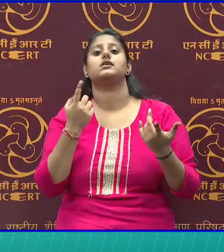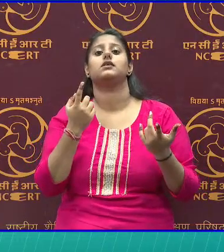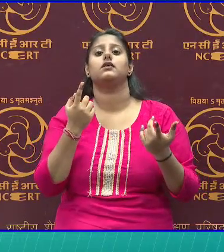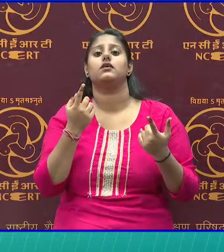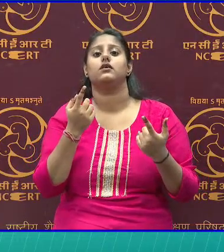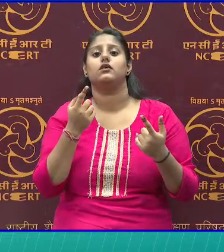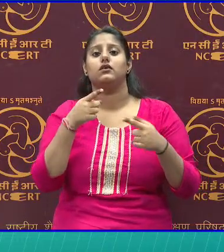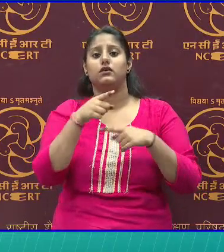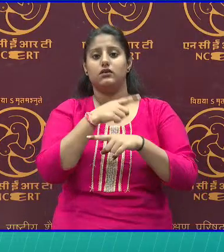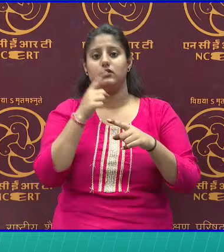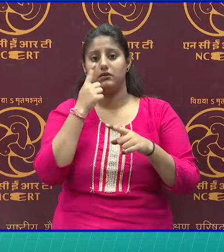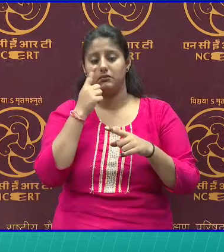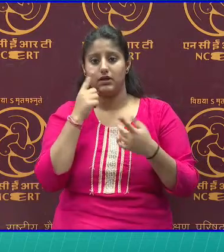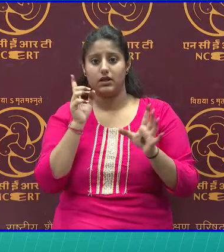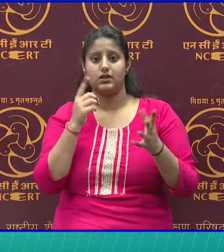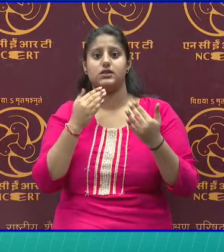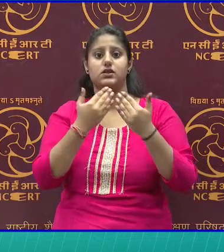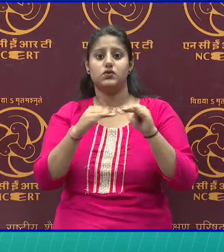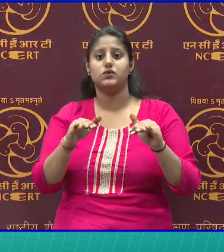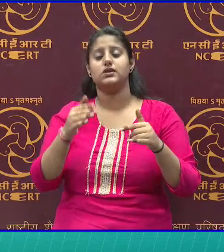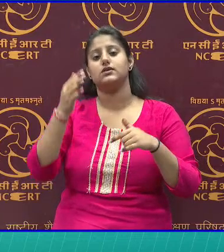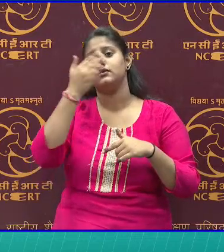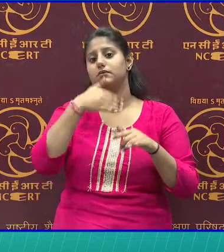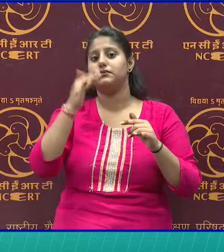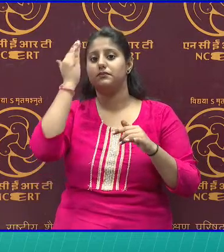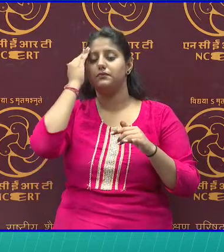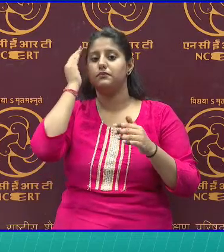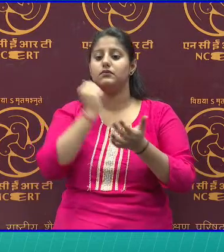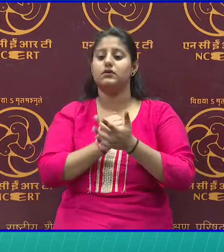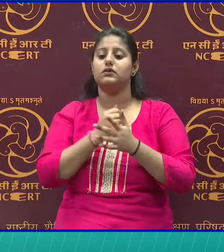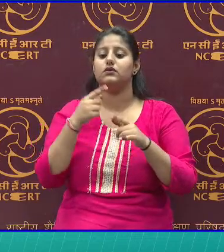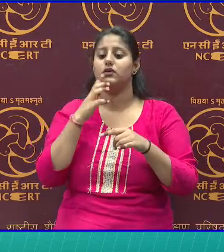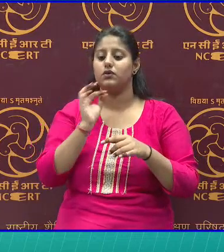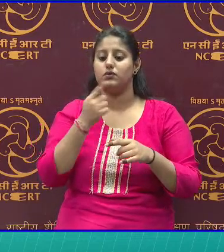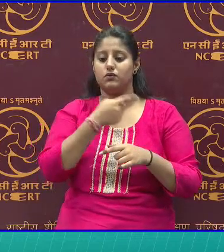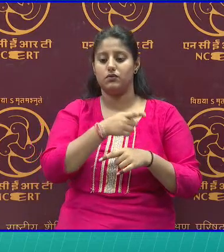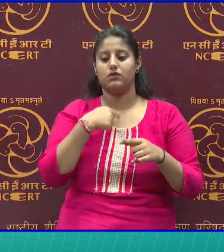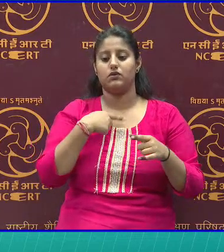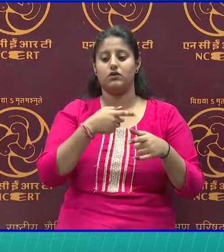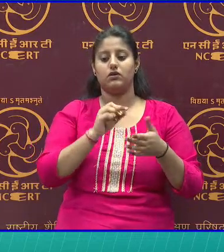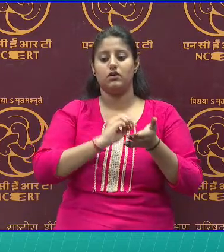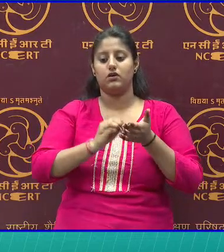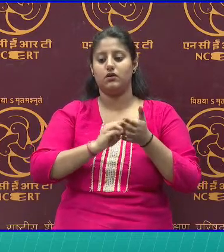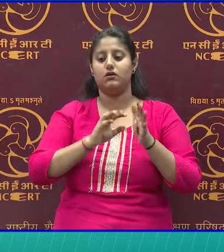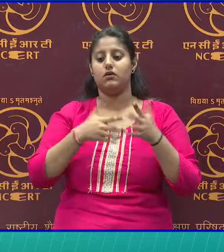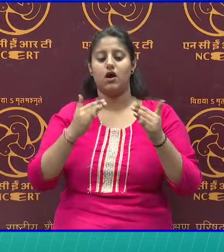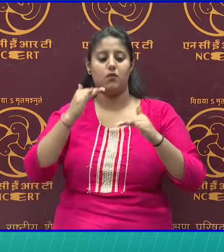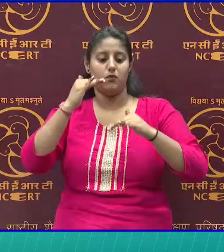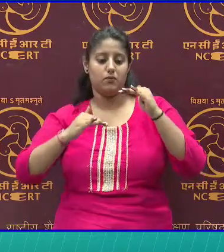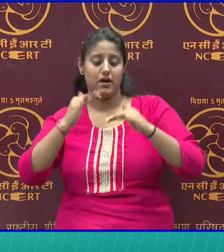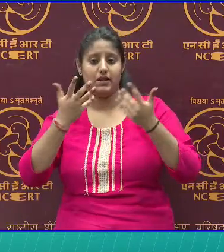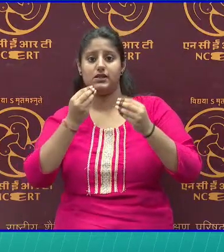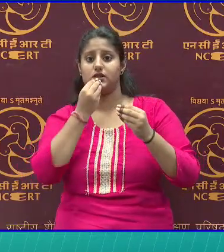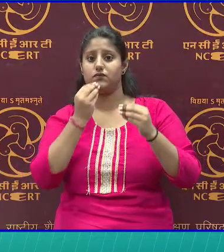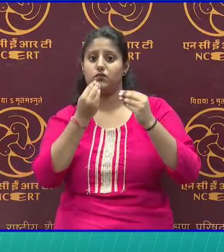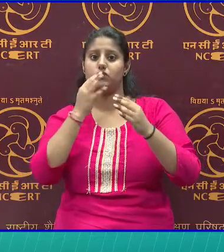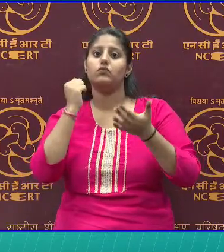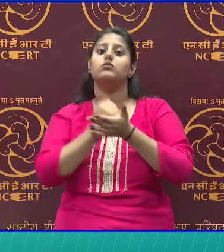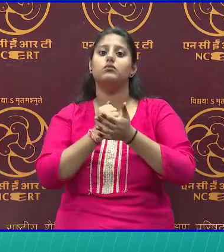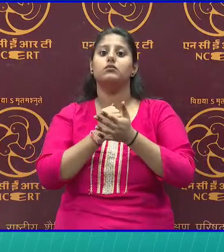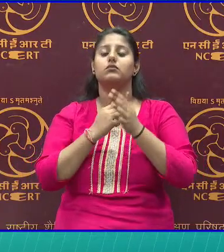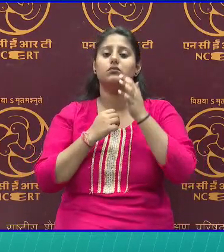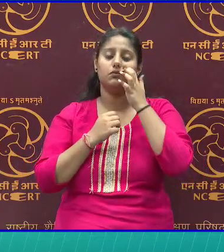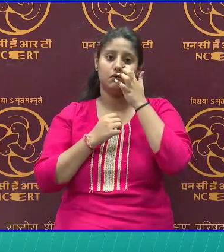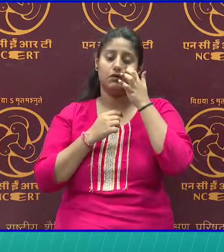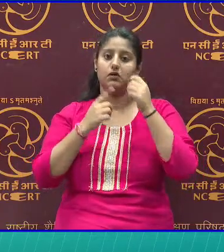bring awareness in this. Yeah. Yeah, agree, sir, totally. That's why through this we say how a balanced food plate to be. So